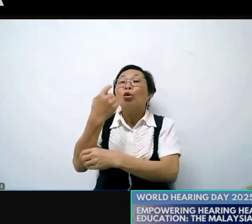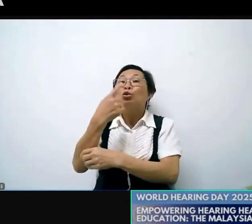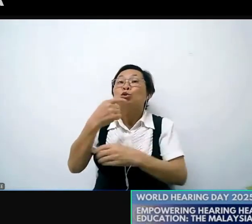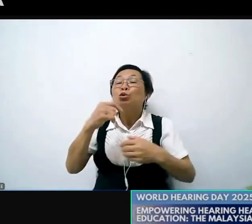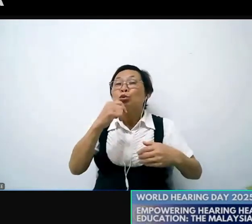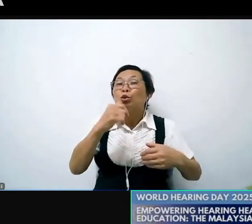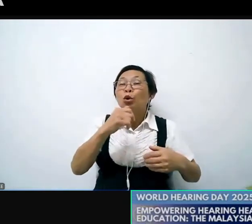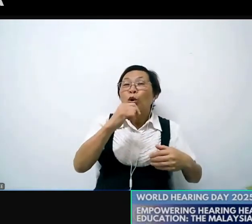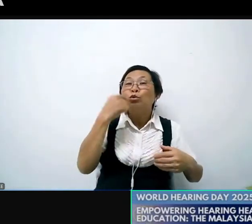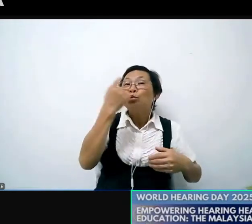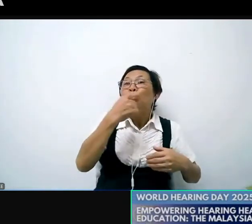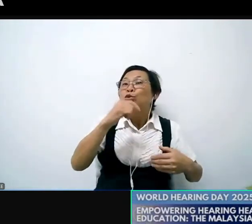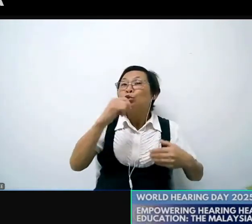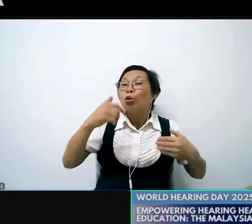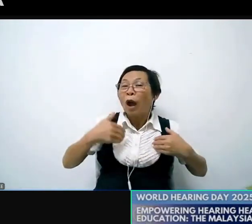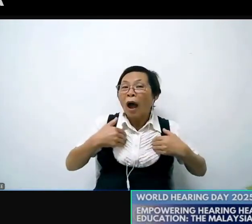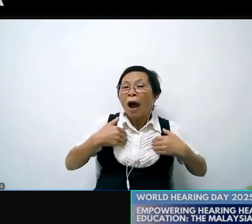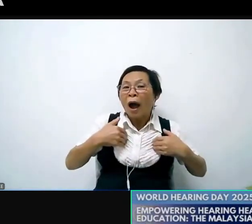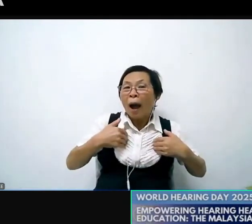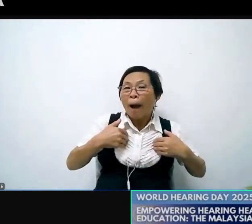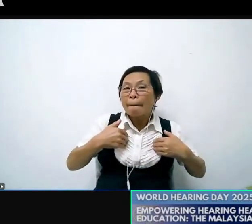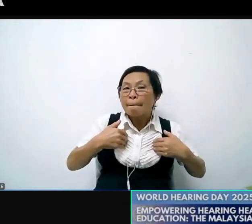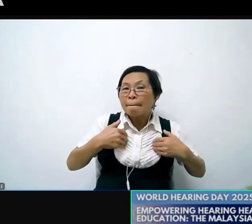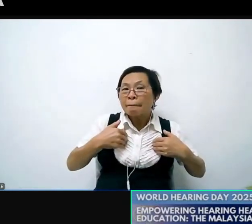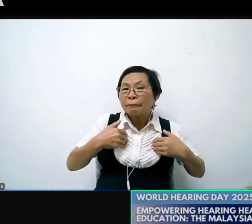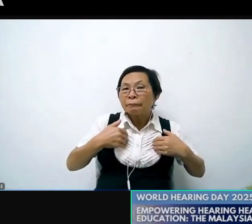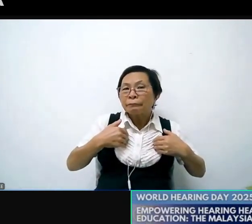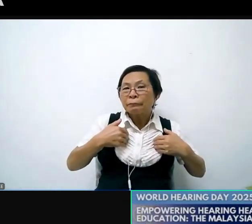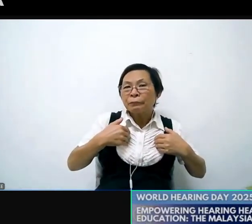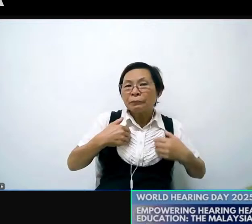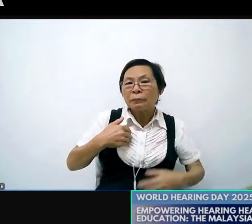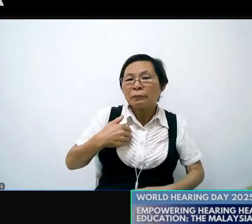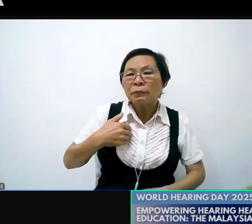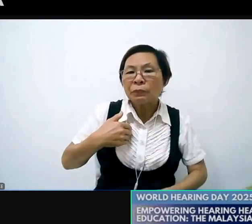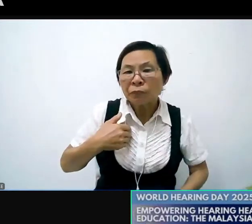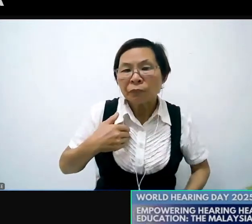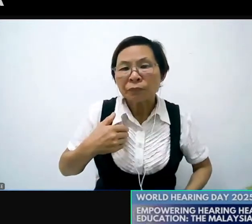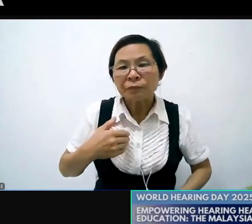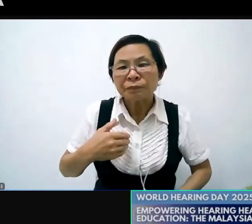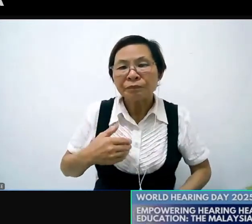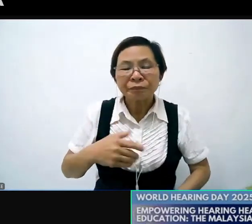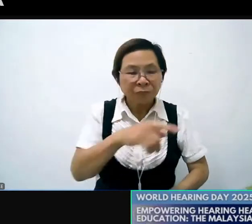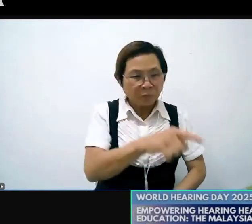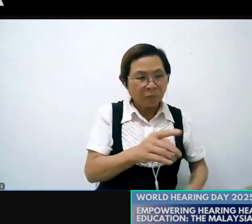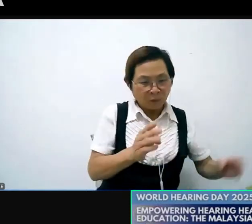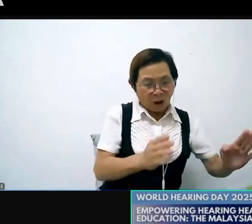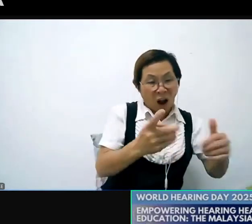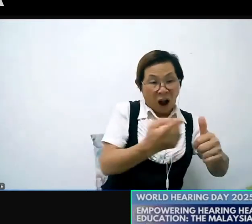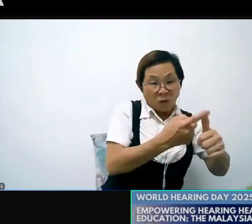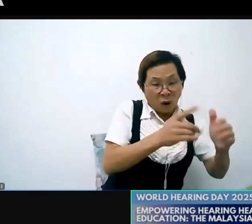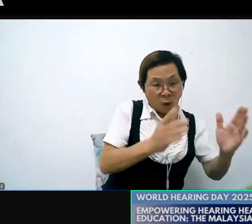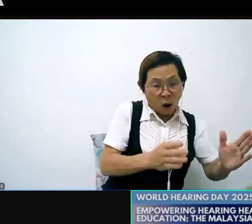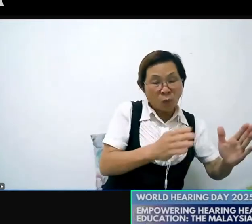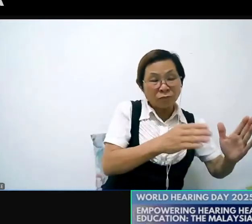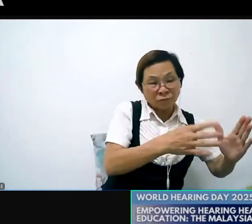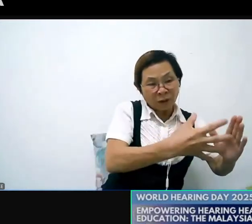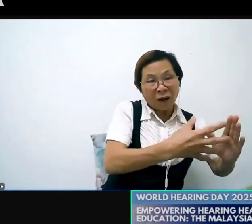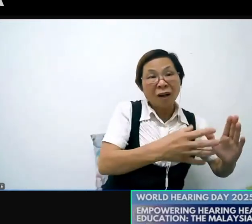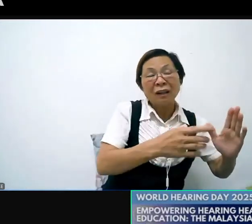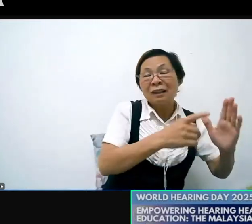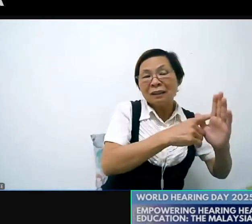absent pinna, the conductive, the function of collecting the sound and transduce to the